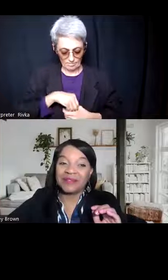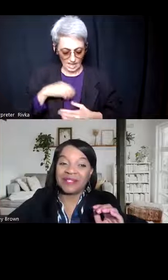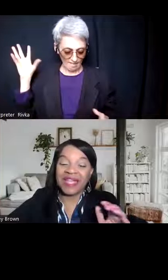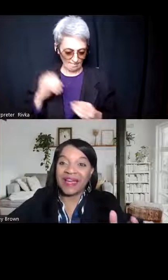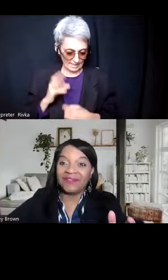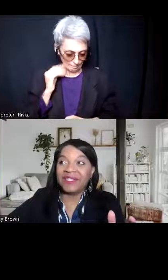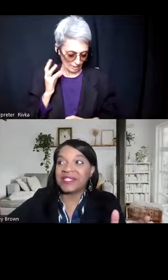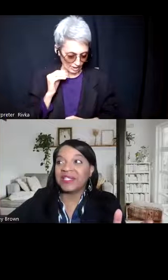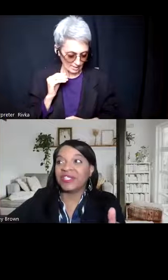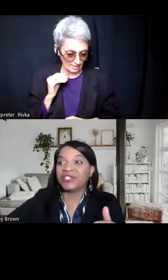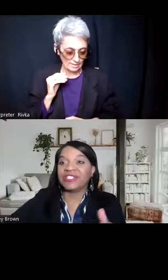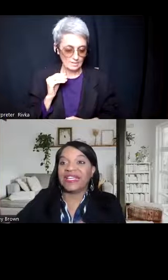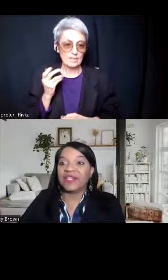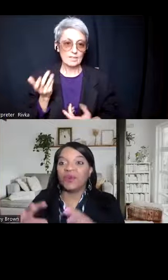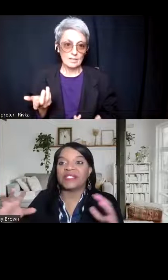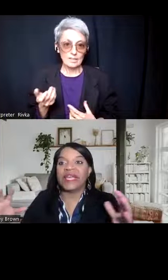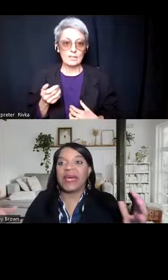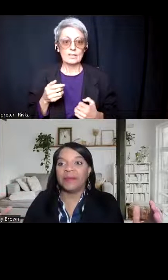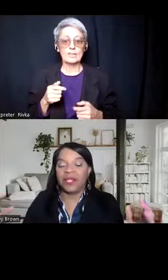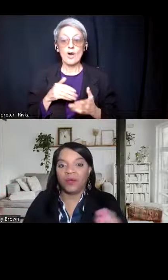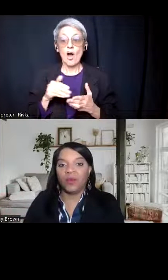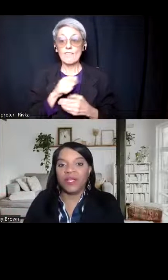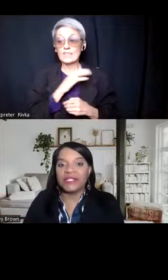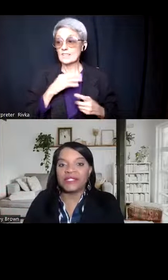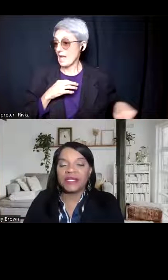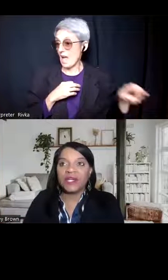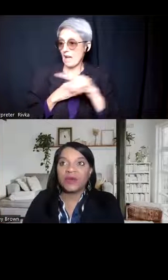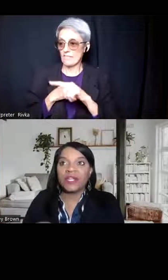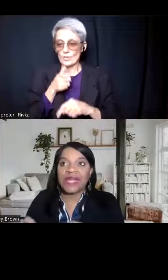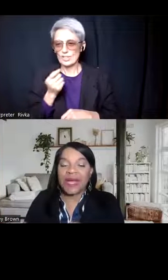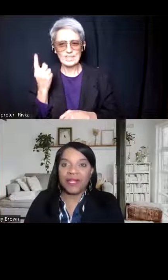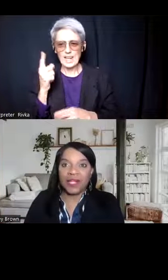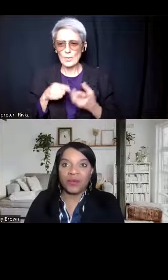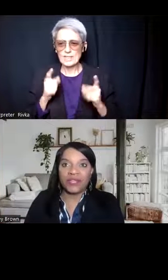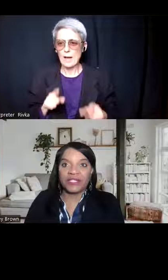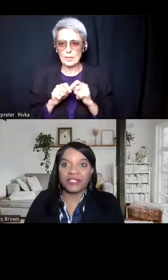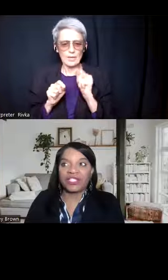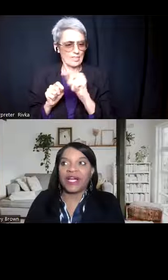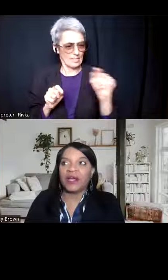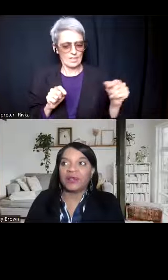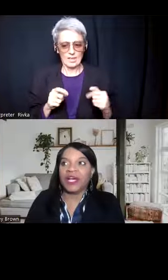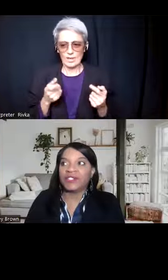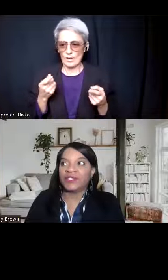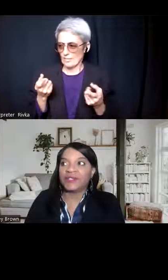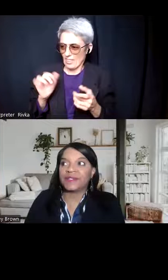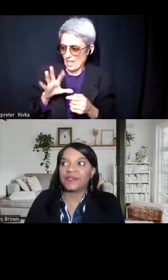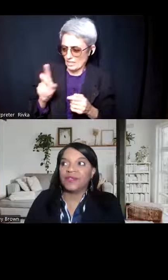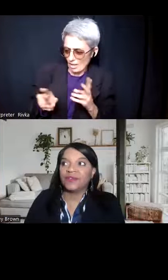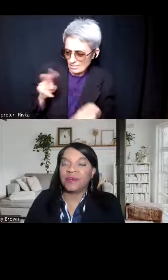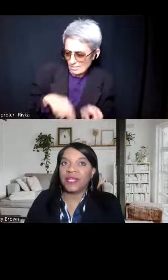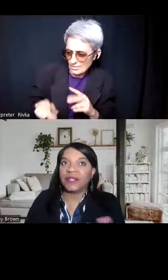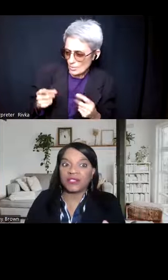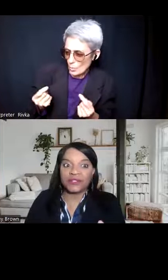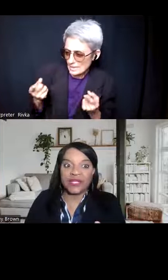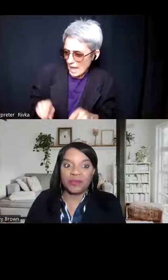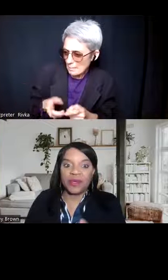Oftentimes, staff doesn't understand what's happening. What is happening with this child, not just